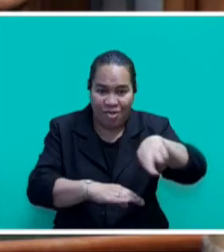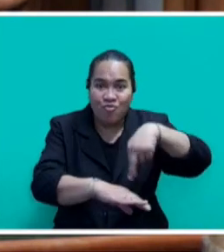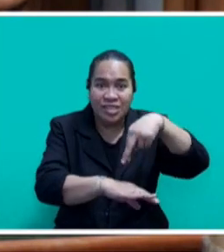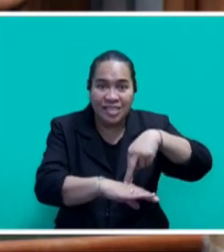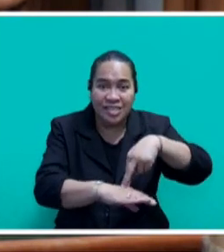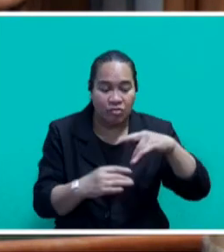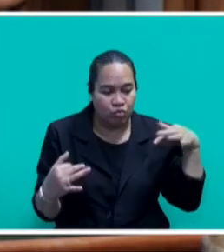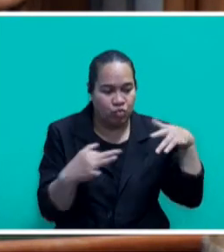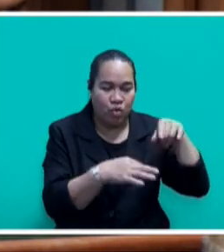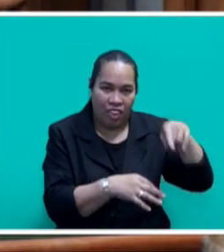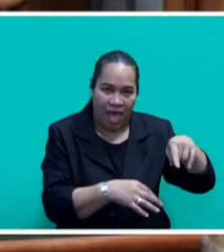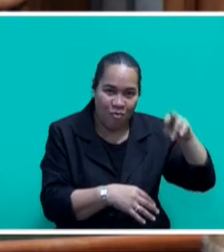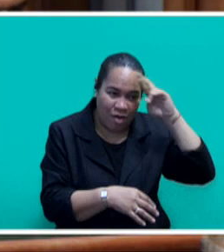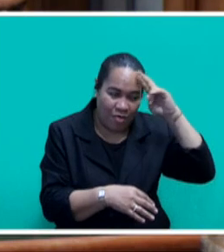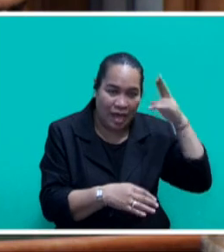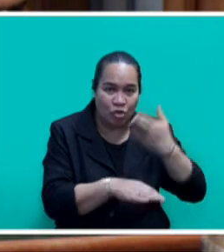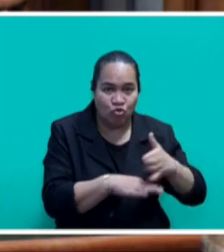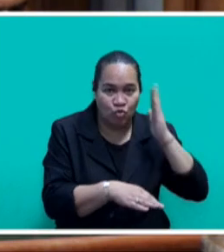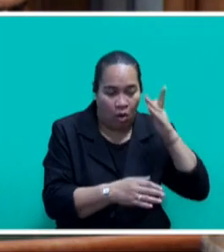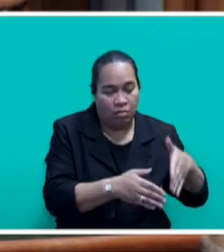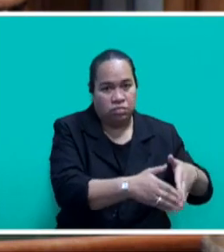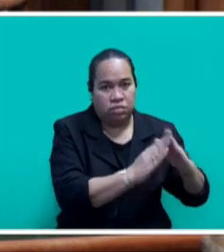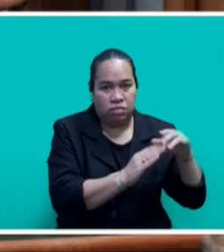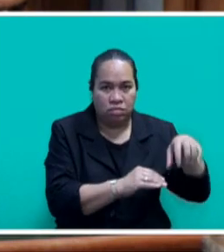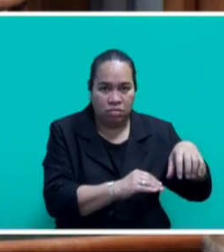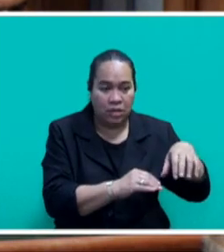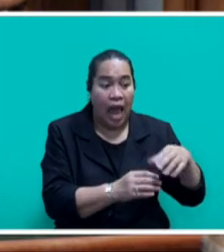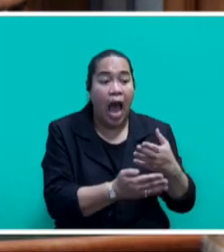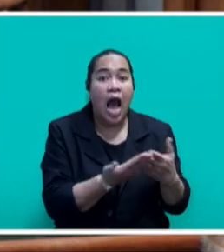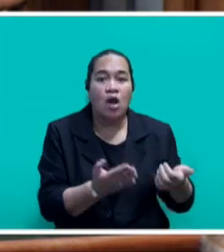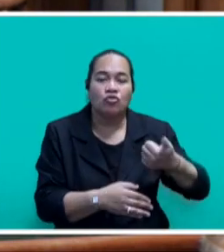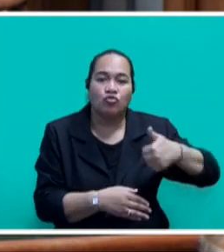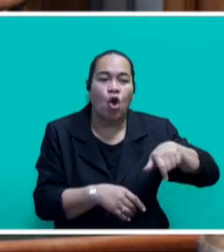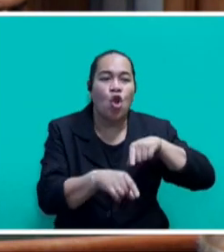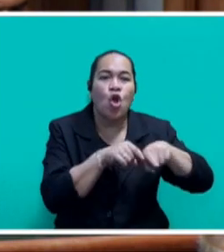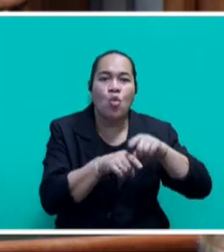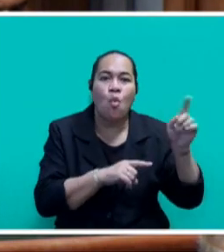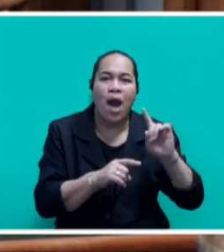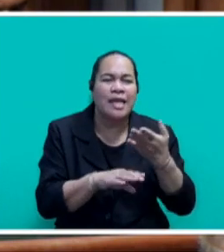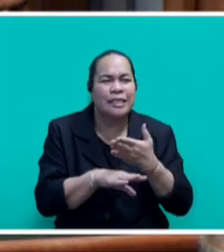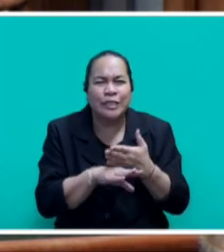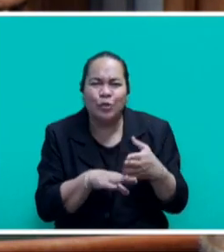on the modern agriculture technology techniques.